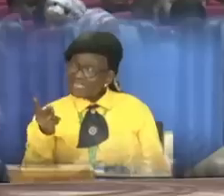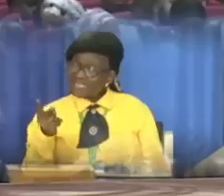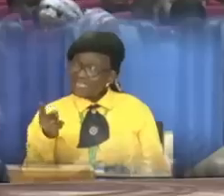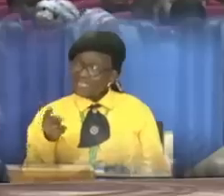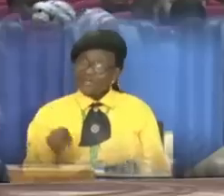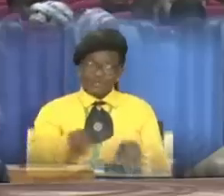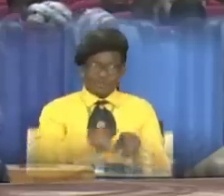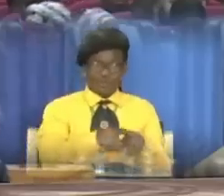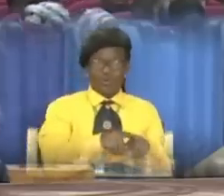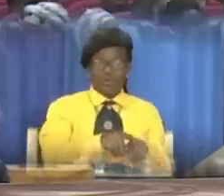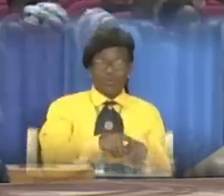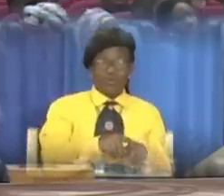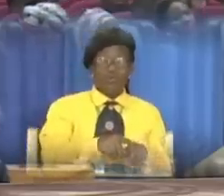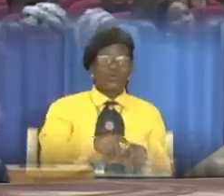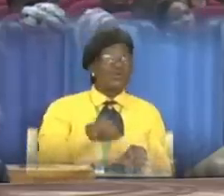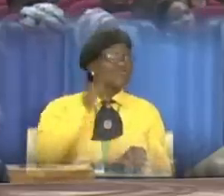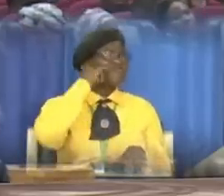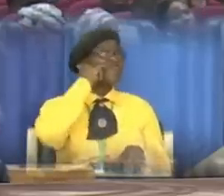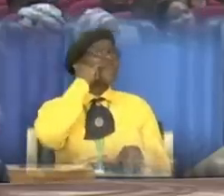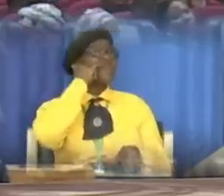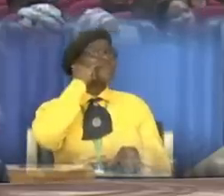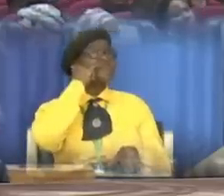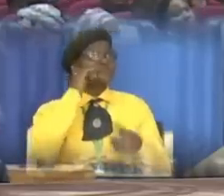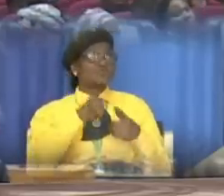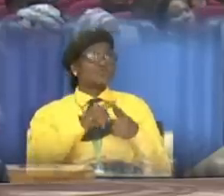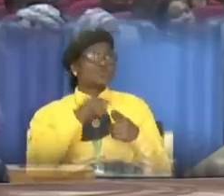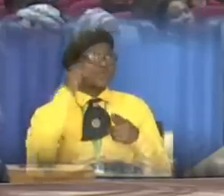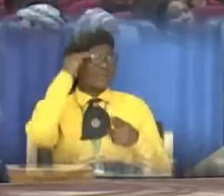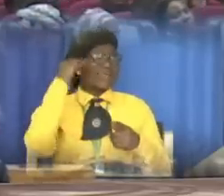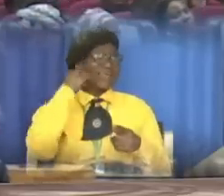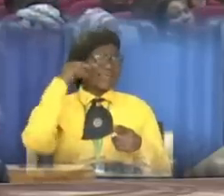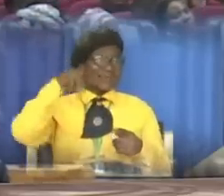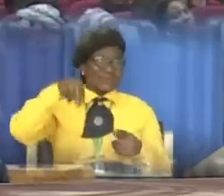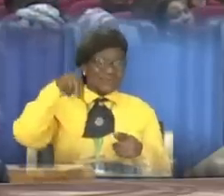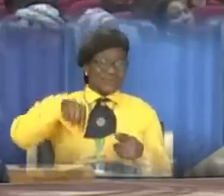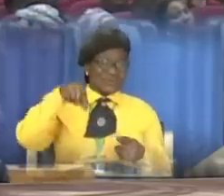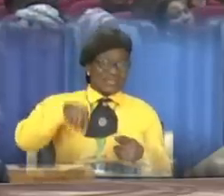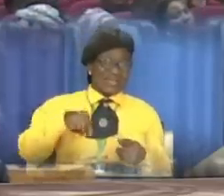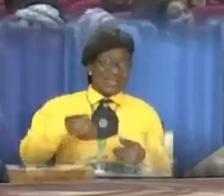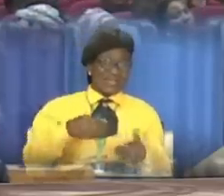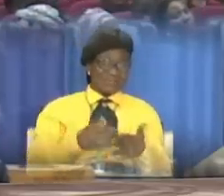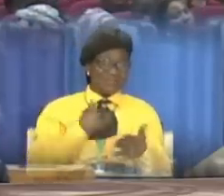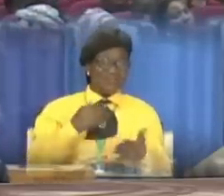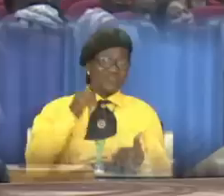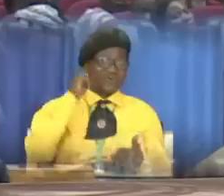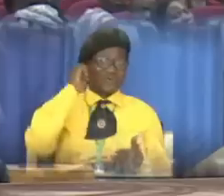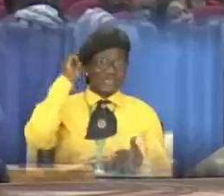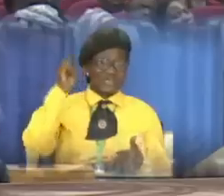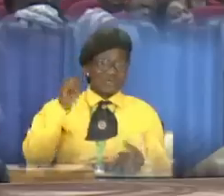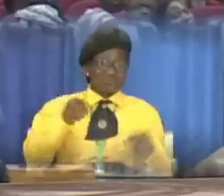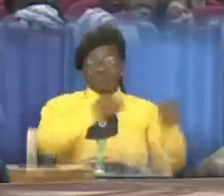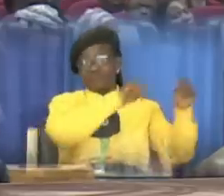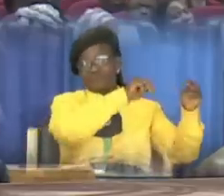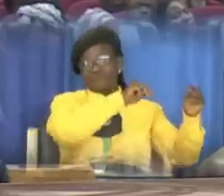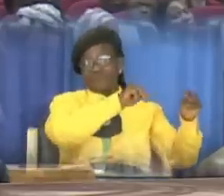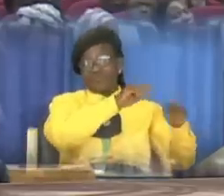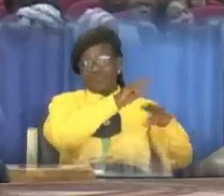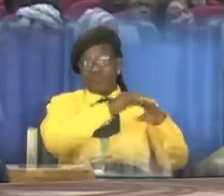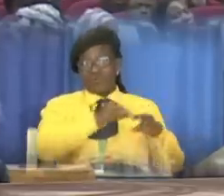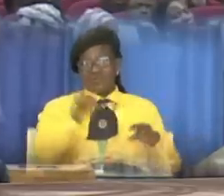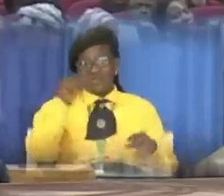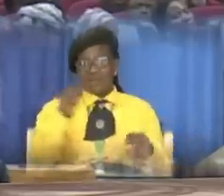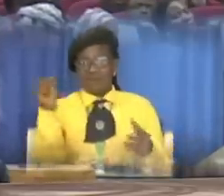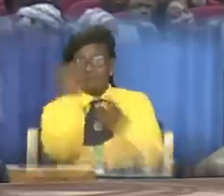motorcyclists around, and just before he could move too fast, they caught him and said,